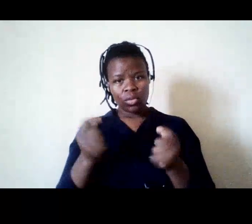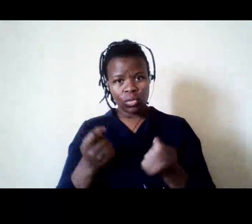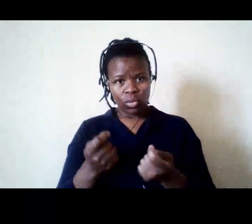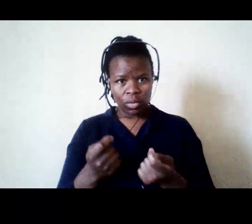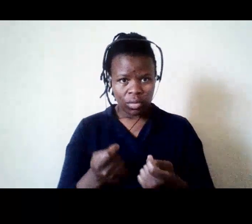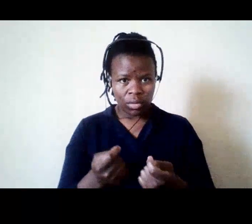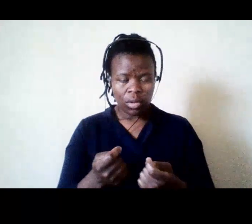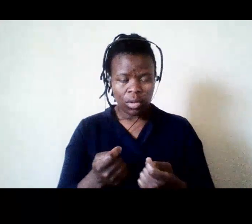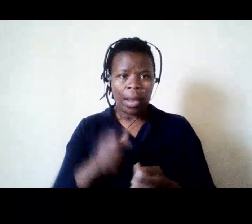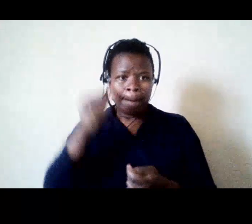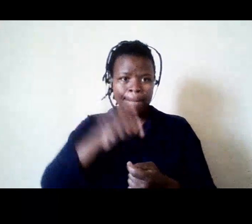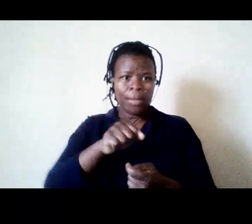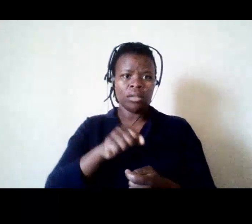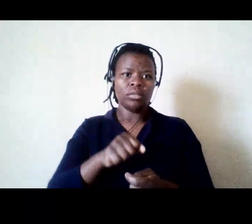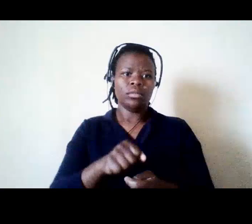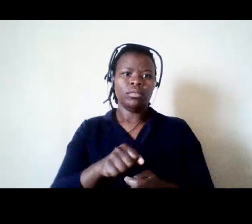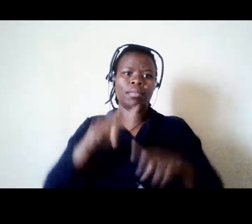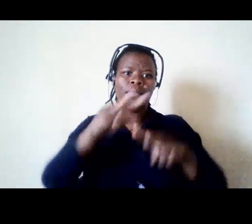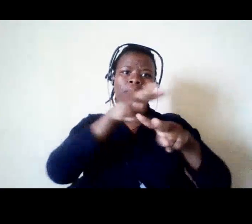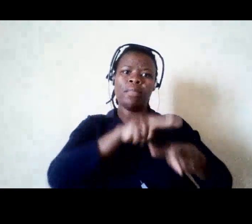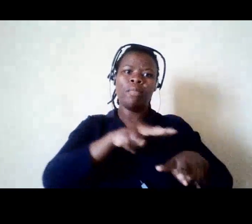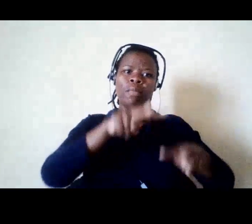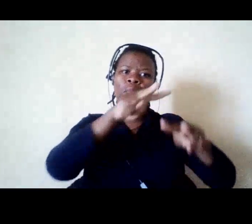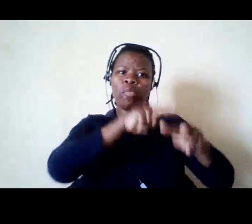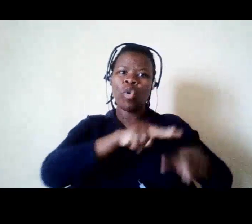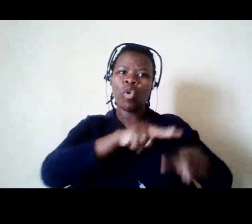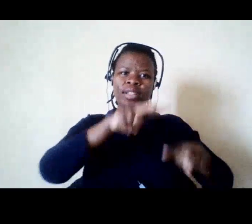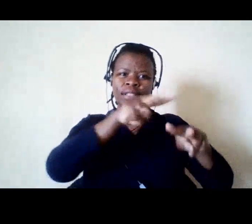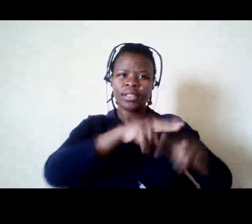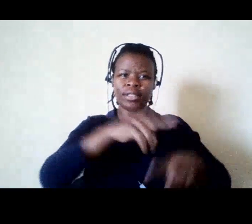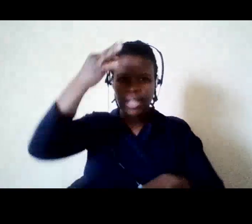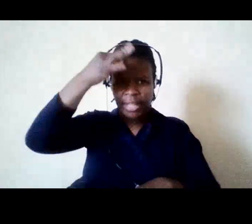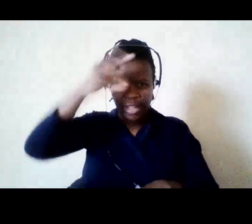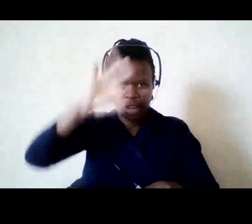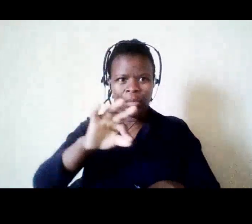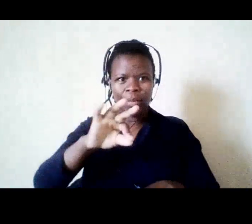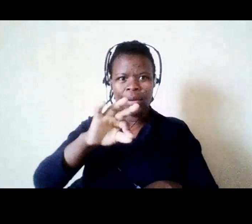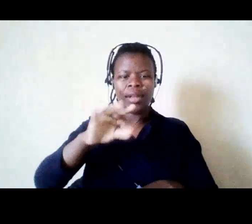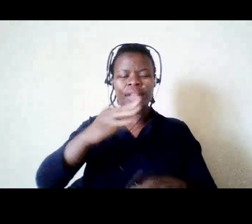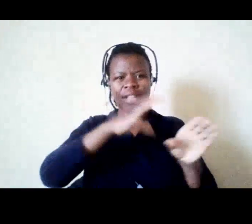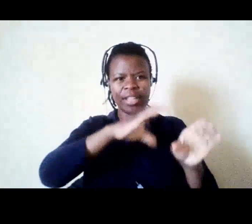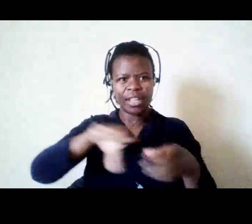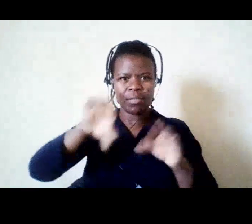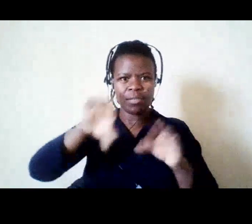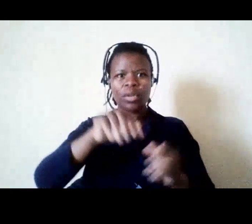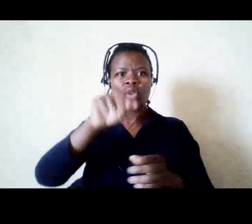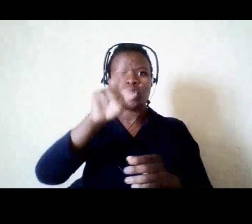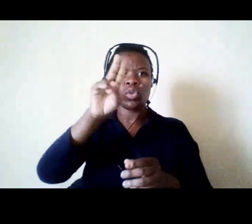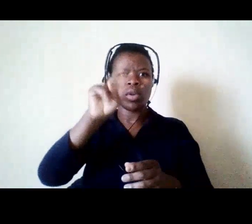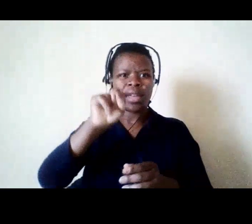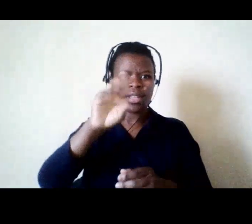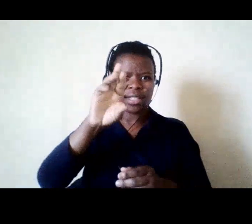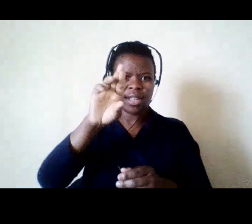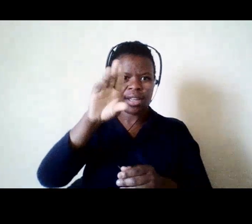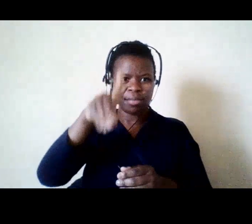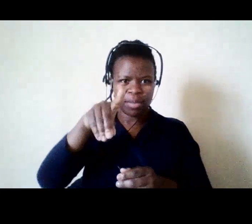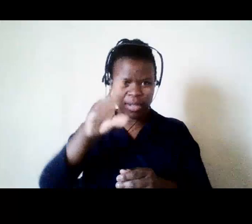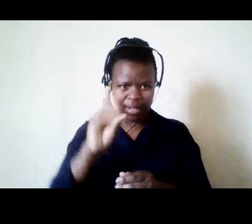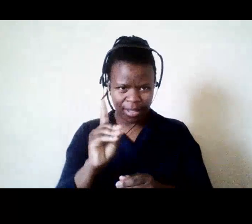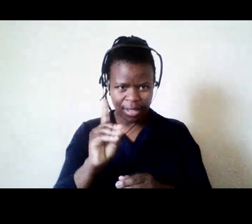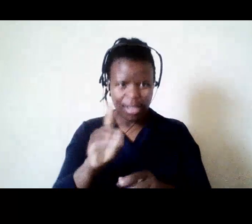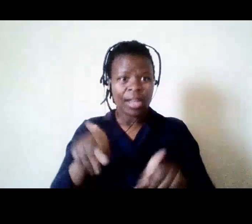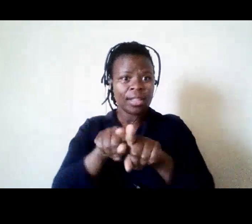government implementation of the UNCRPD, Education White Paper 6, and the rest of it. That's an avenue for us